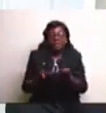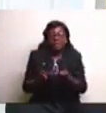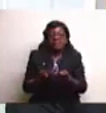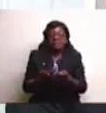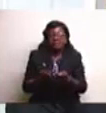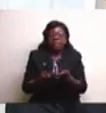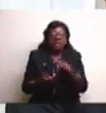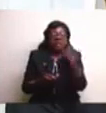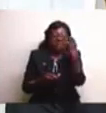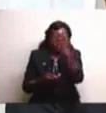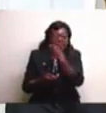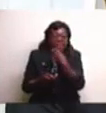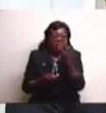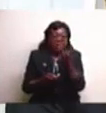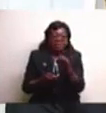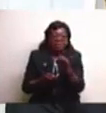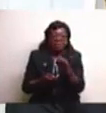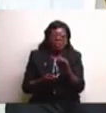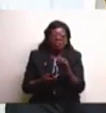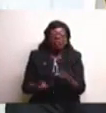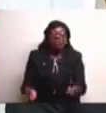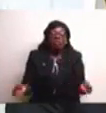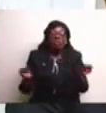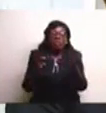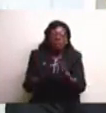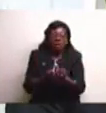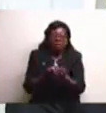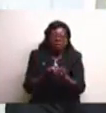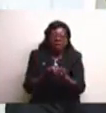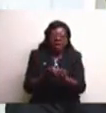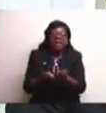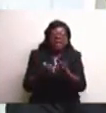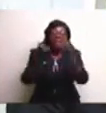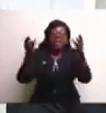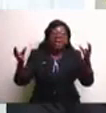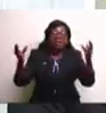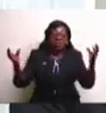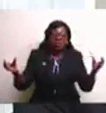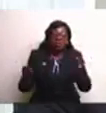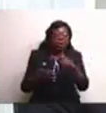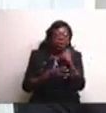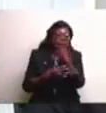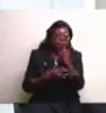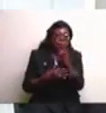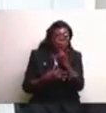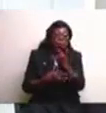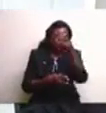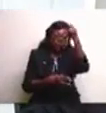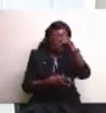speaks, indeed remarkable, speaks to the volume and the magnitude of who the Honorable George